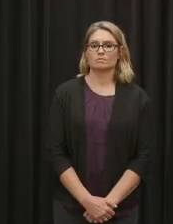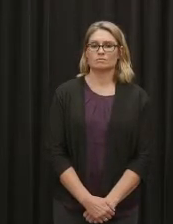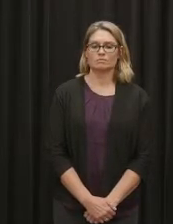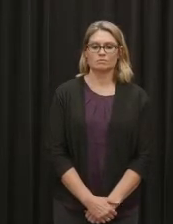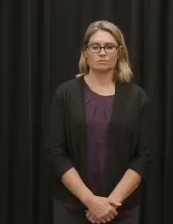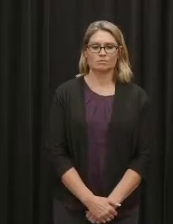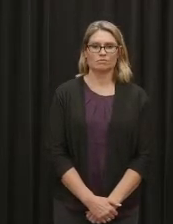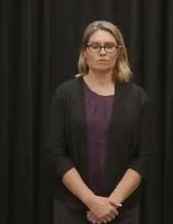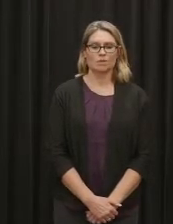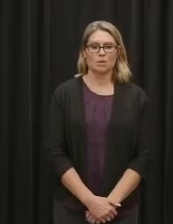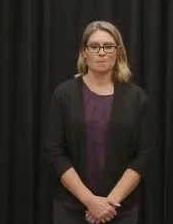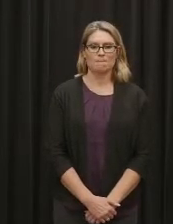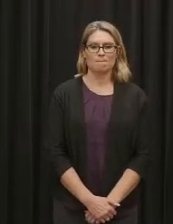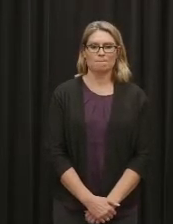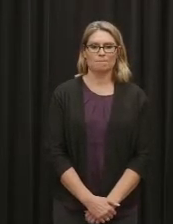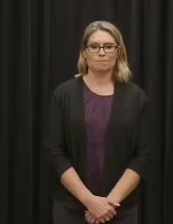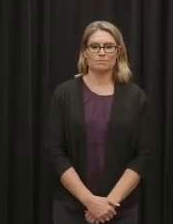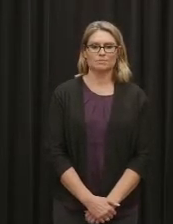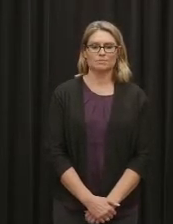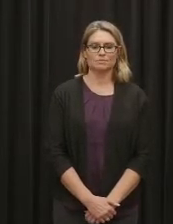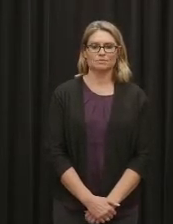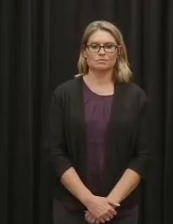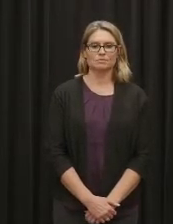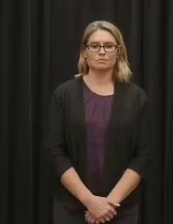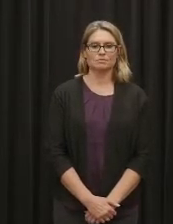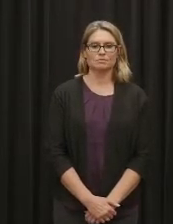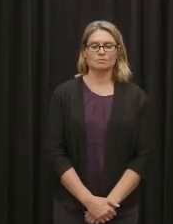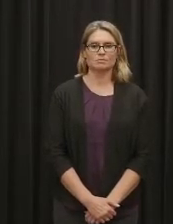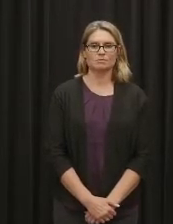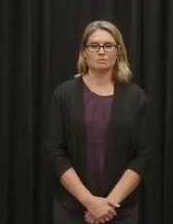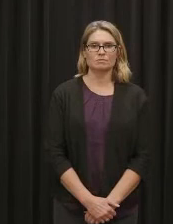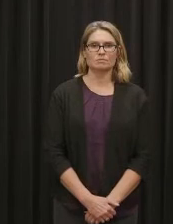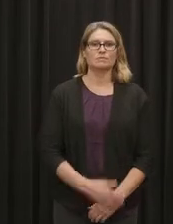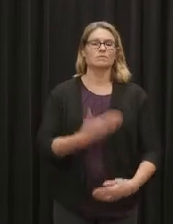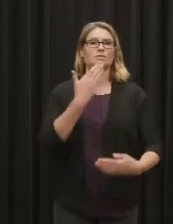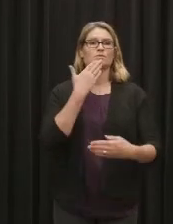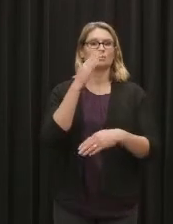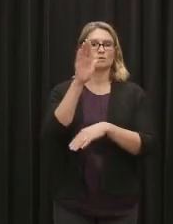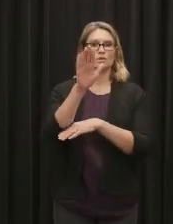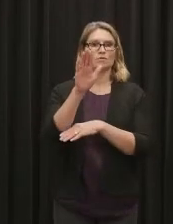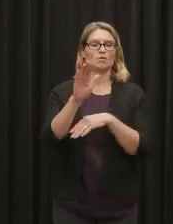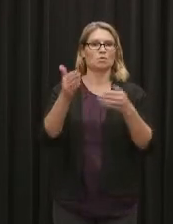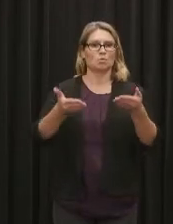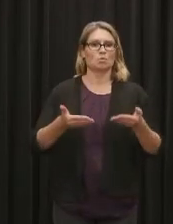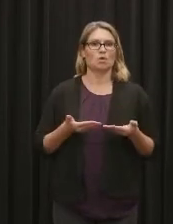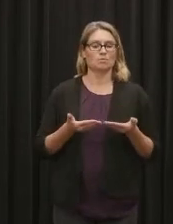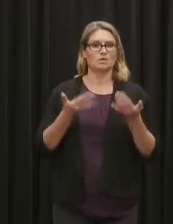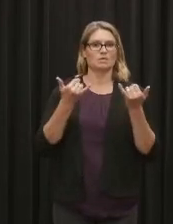Good afternoon, everyone, and welcome to today's update on COVID-19 in New Brunswick.